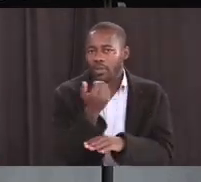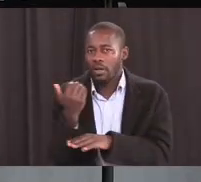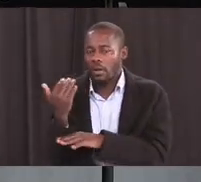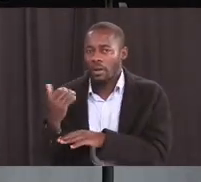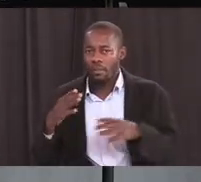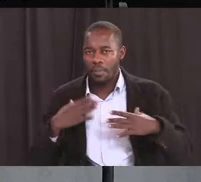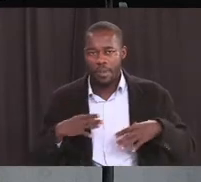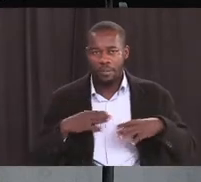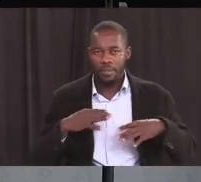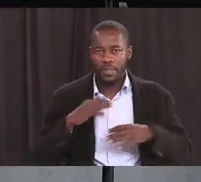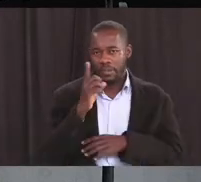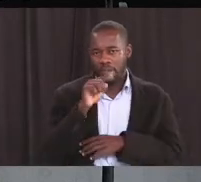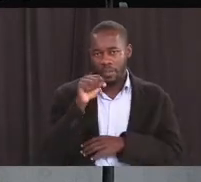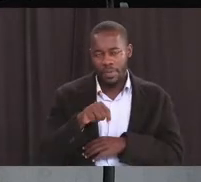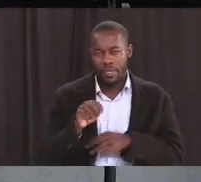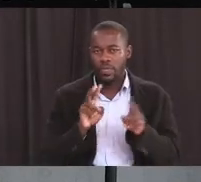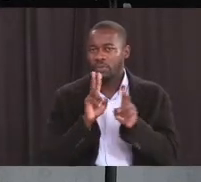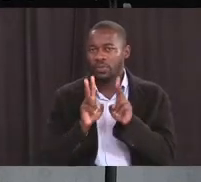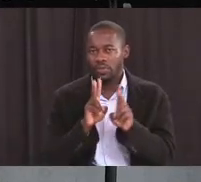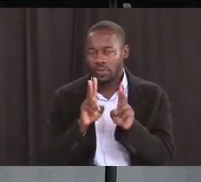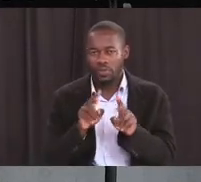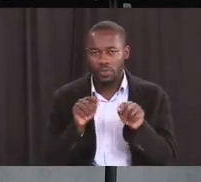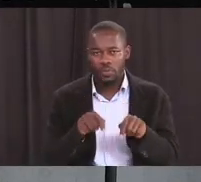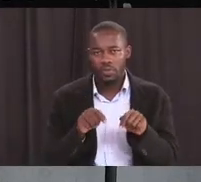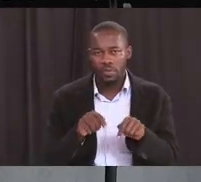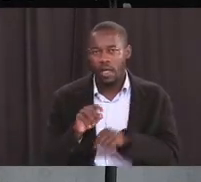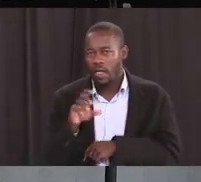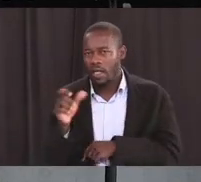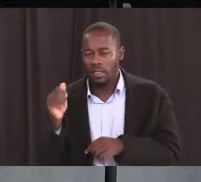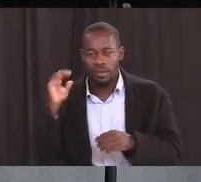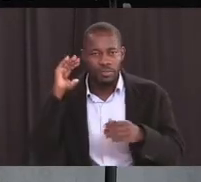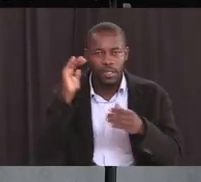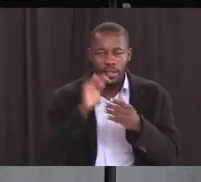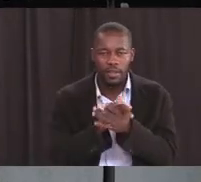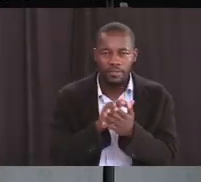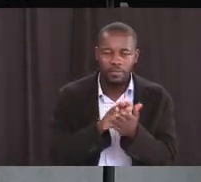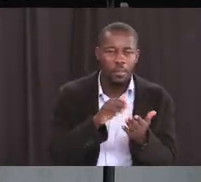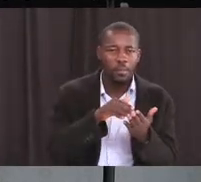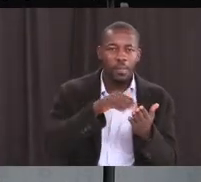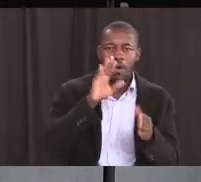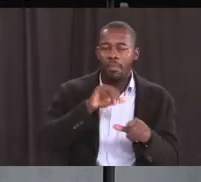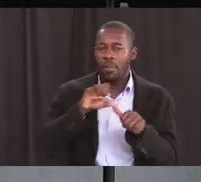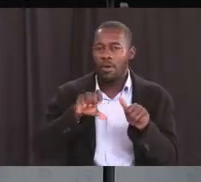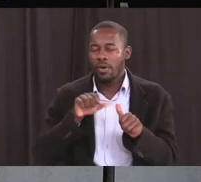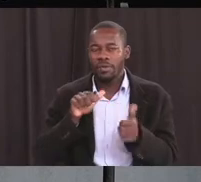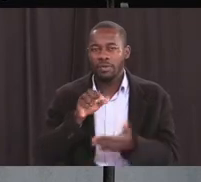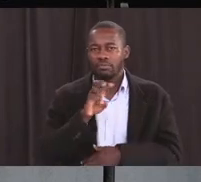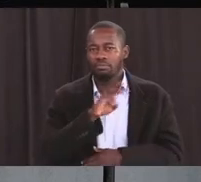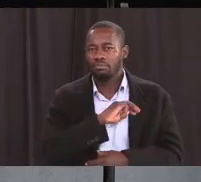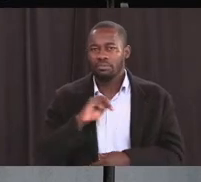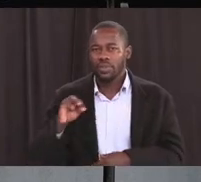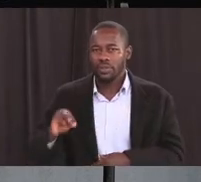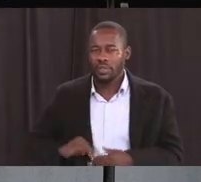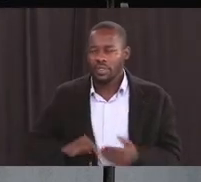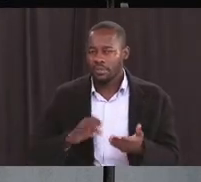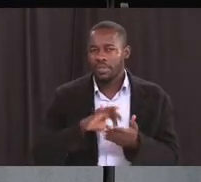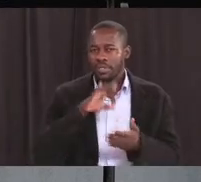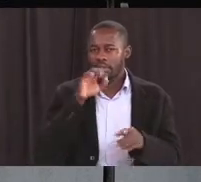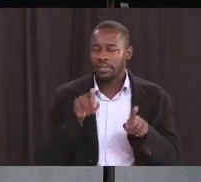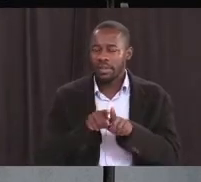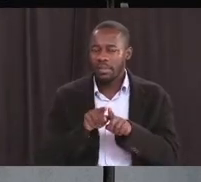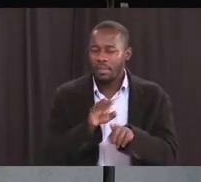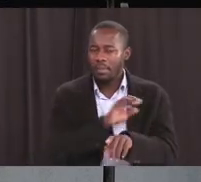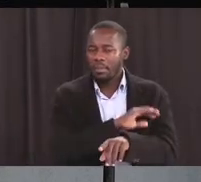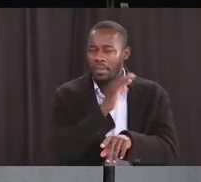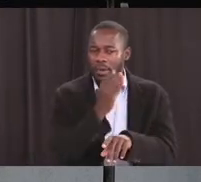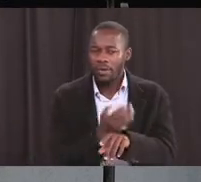2022. In fact, our elders believe so much in this missional, Spirit-empowered church that even the mission